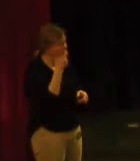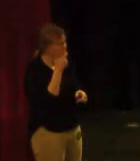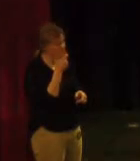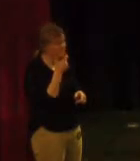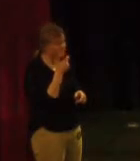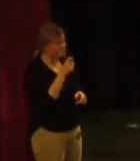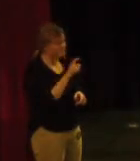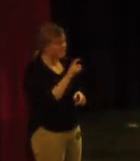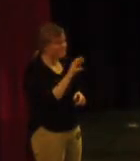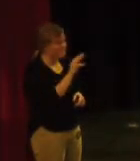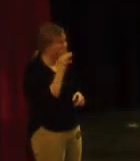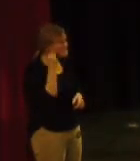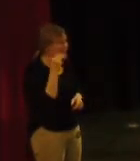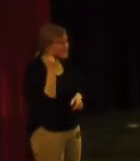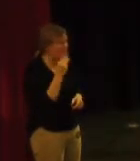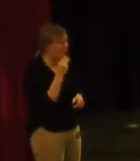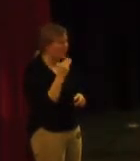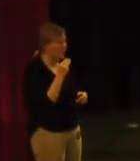lot